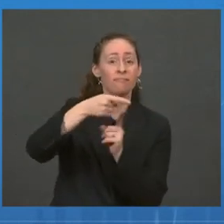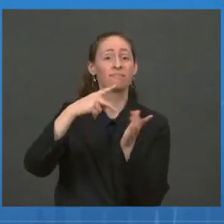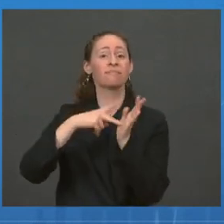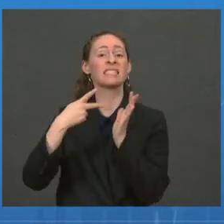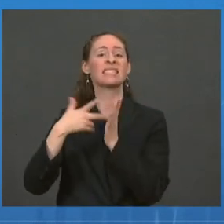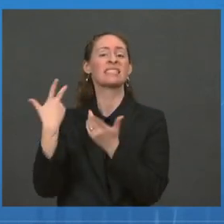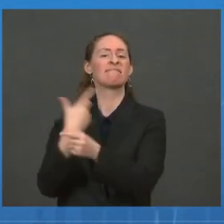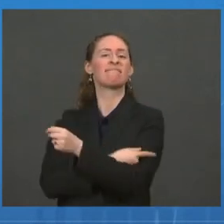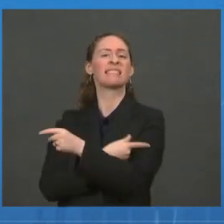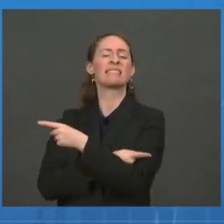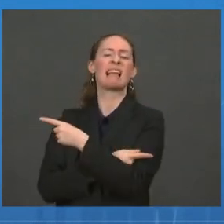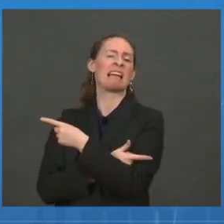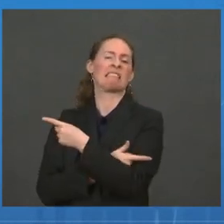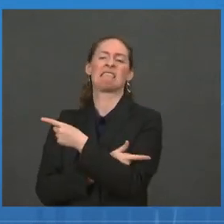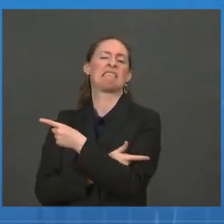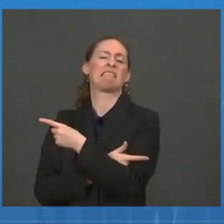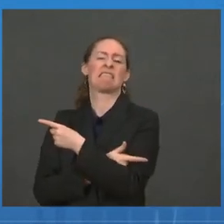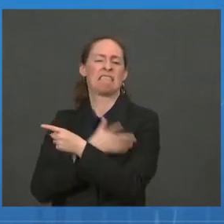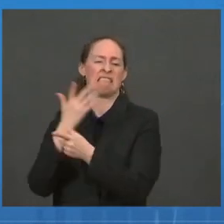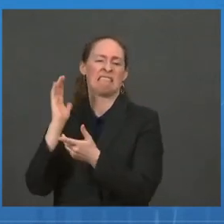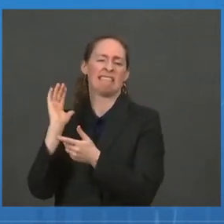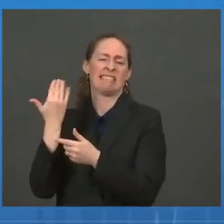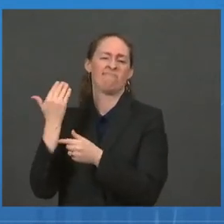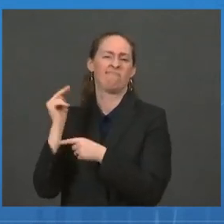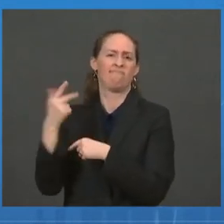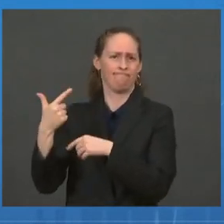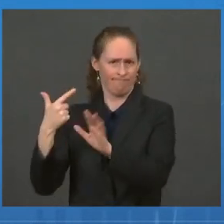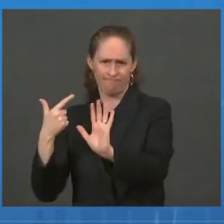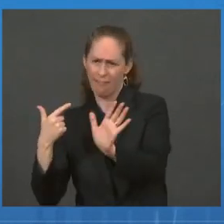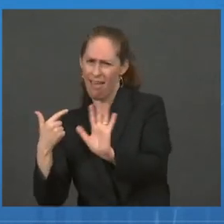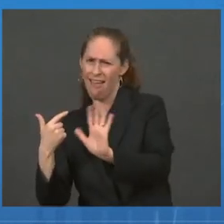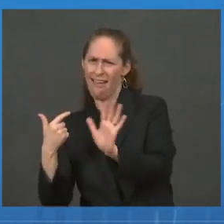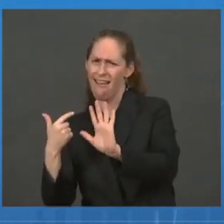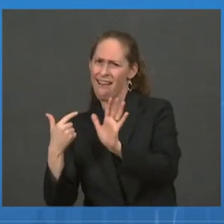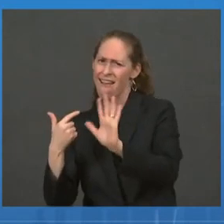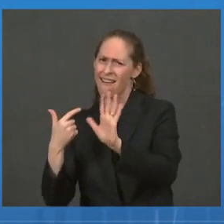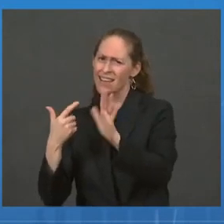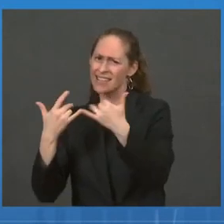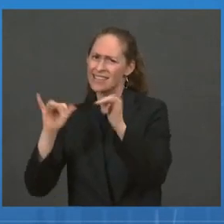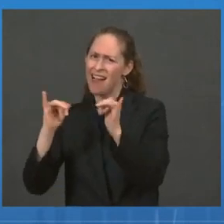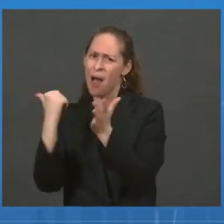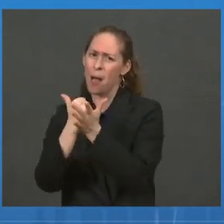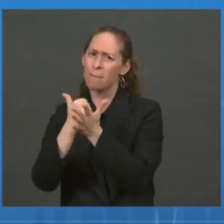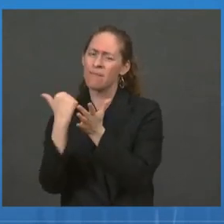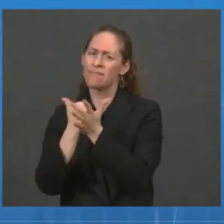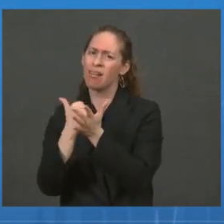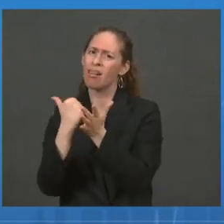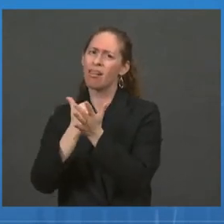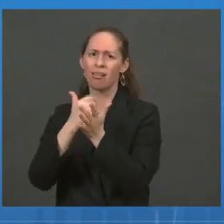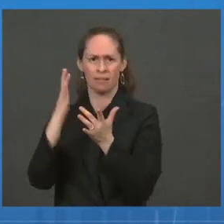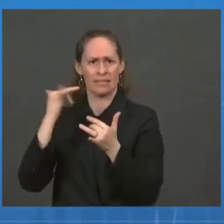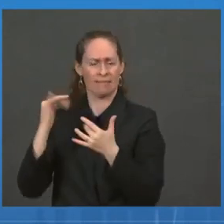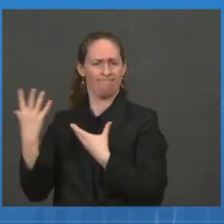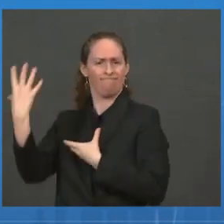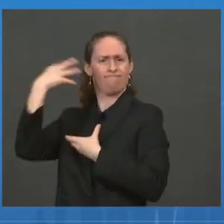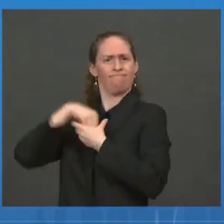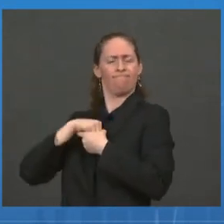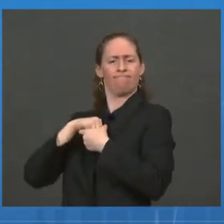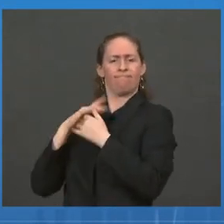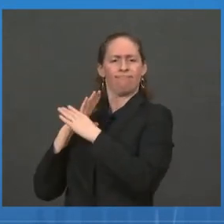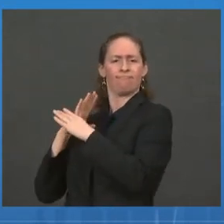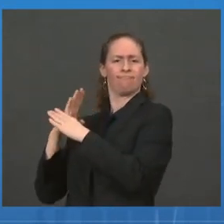not eliminate all protection against this particular variant and that's the reason why we don't know what that degree of